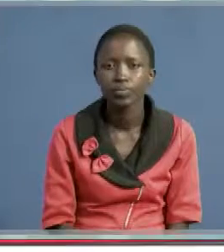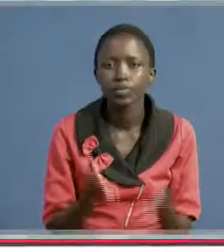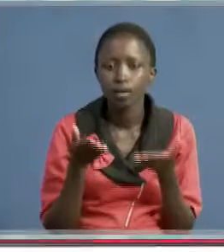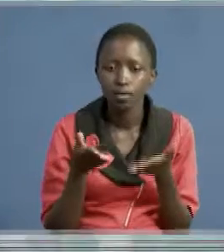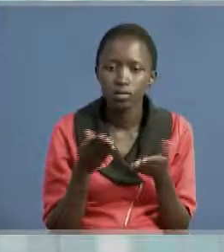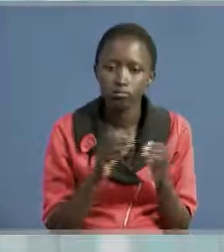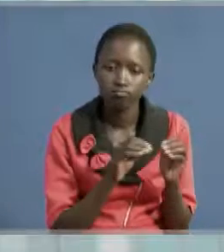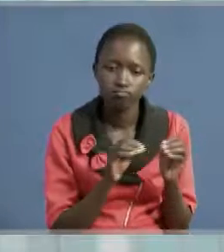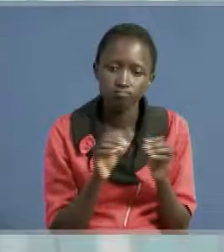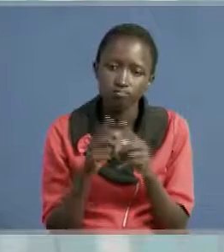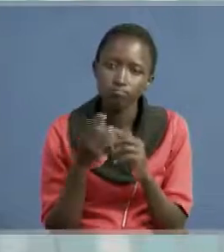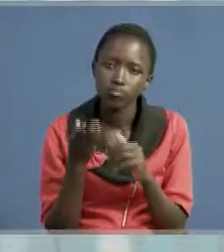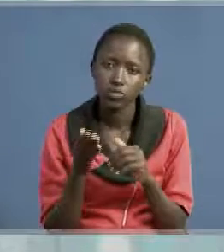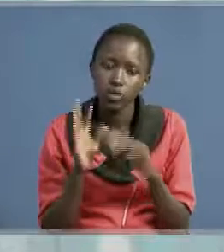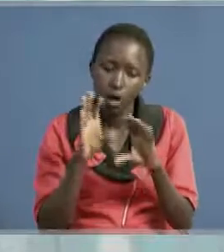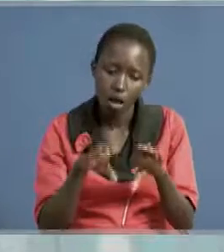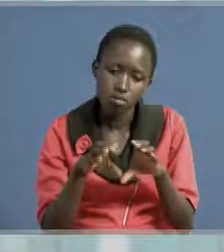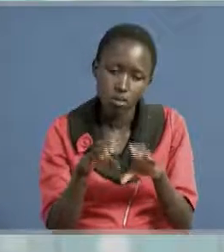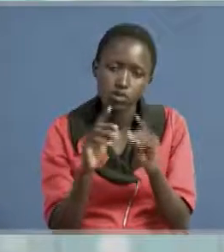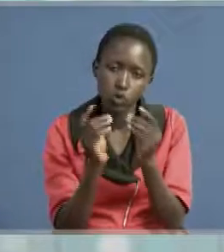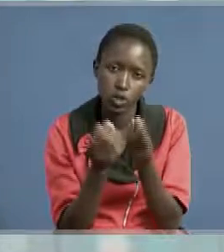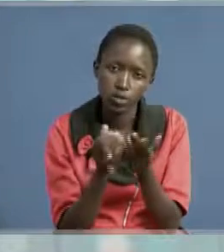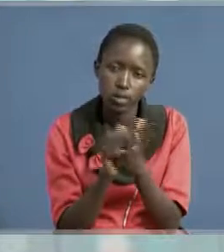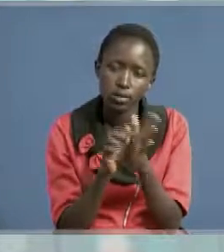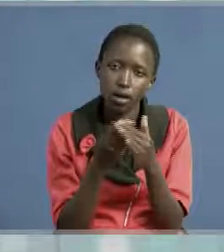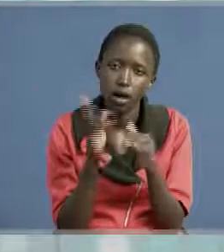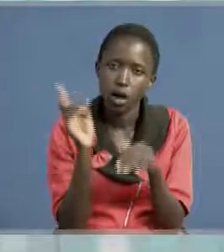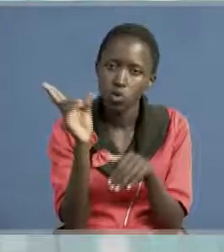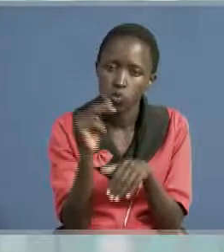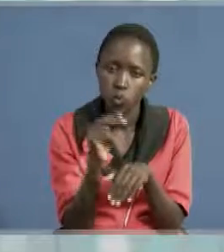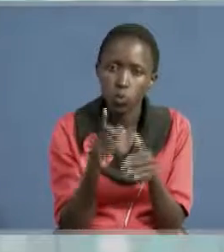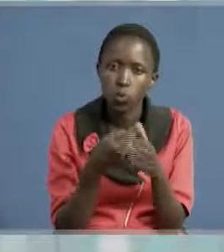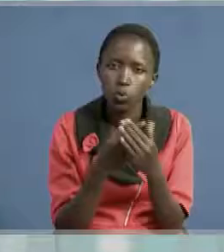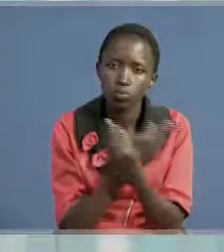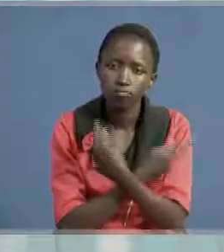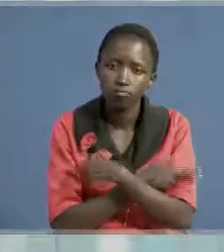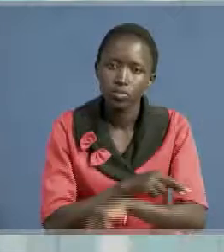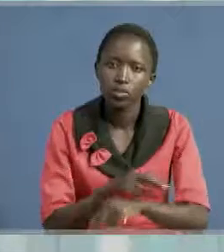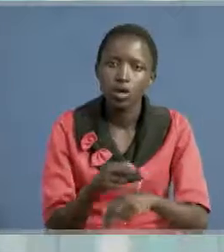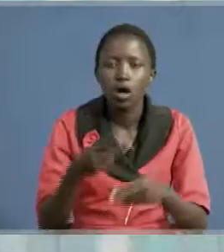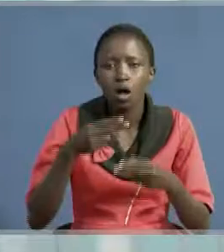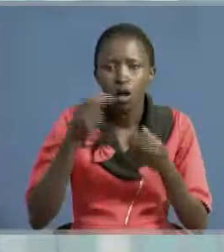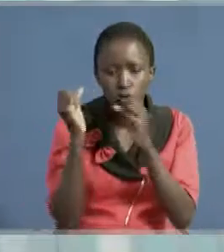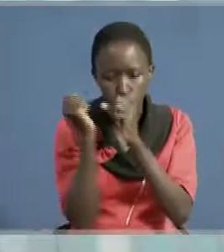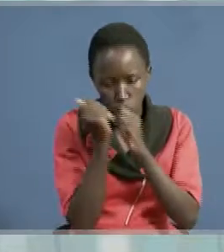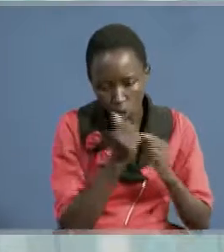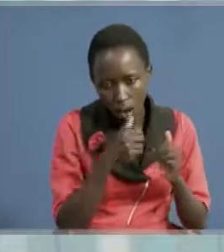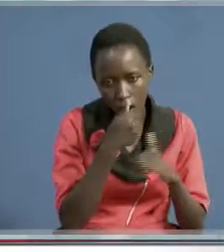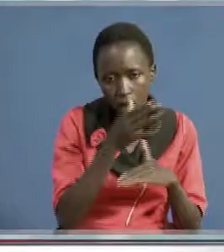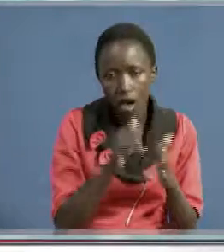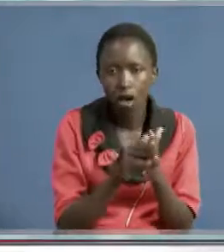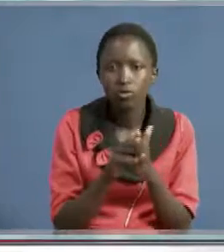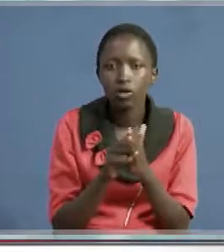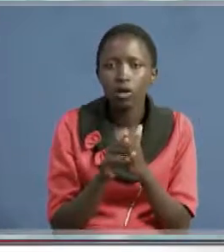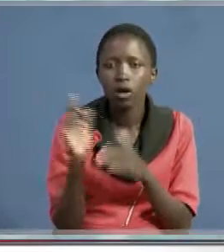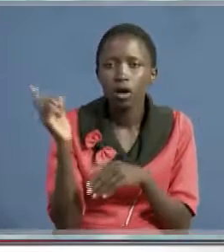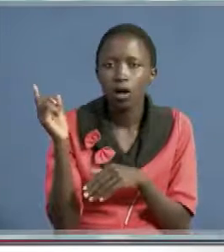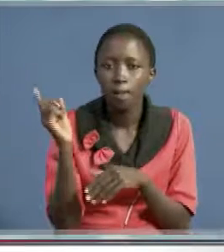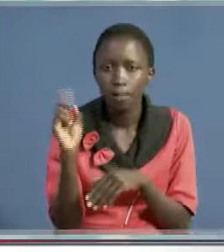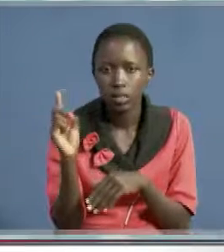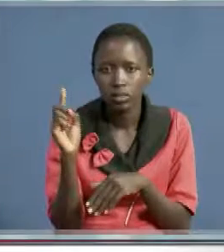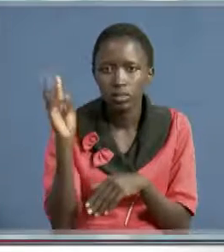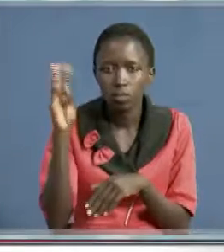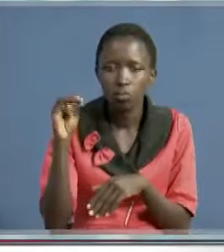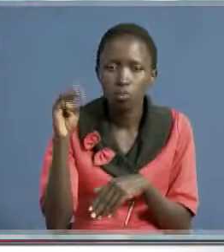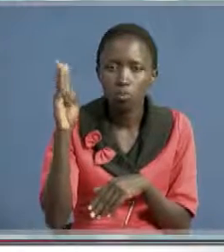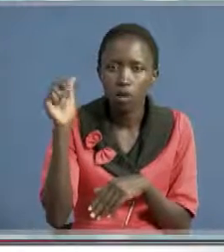And now shifting gears to the agriculture sector, there is no reprieve yet for sugar farmers after Agriculture Cabinet Secretary Mwangi